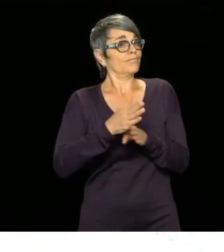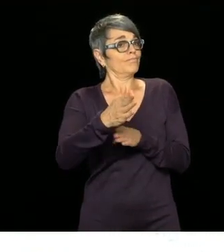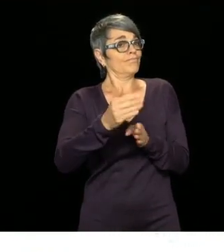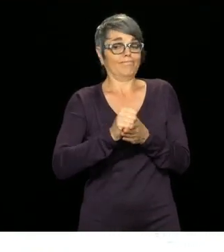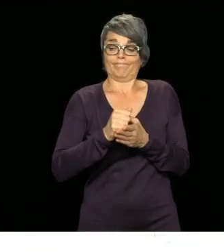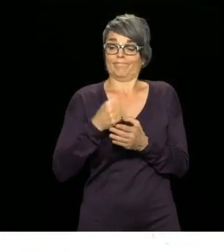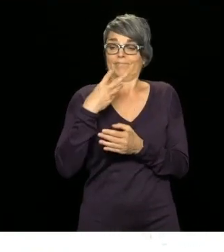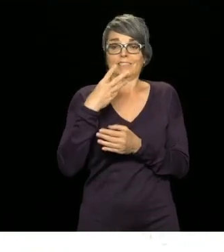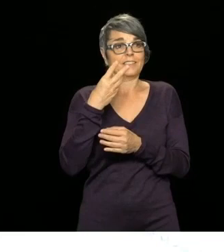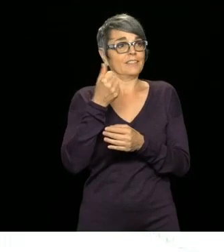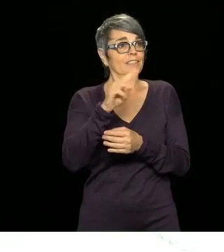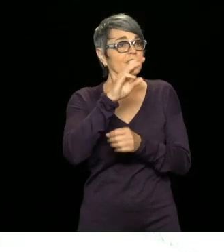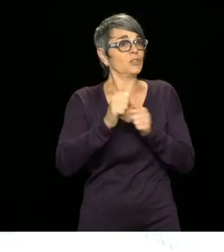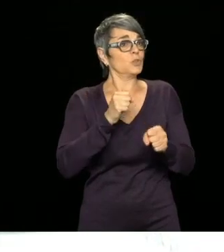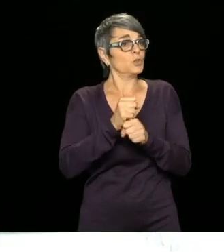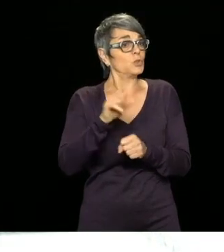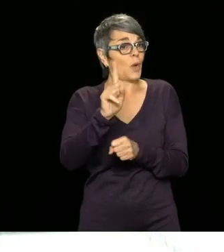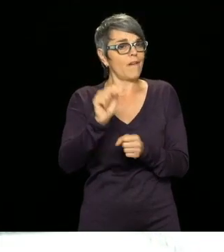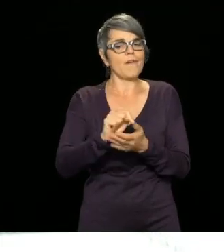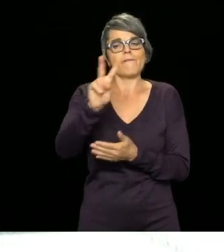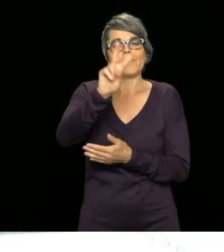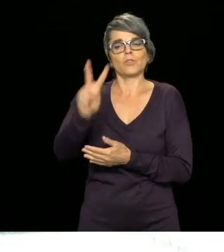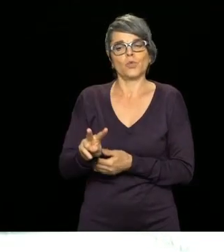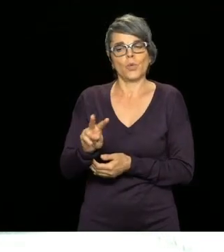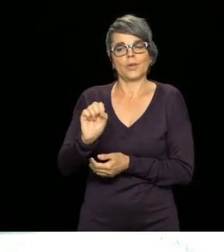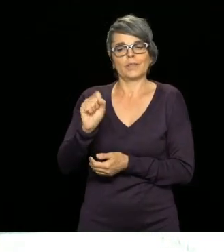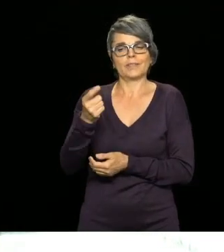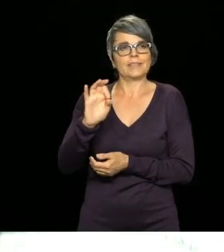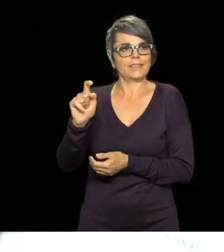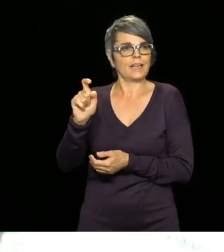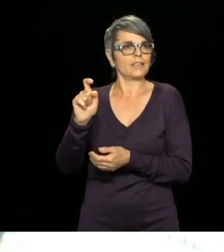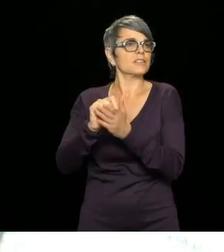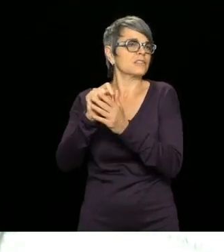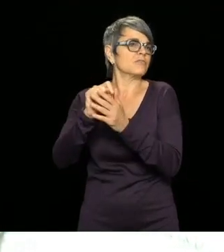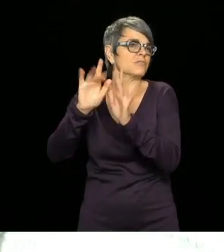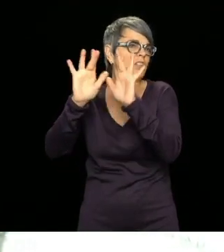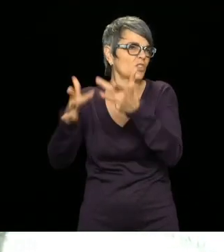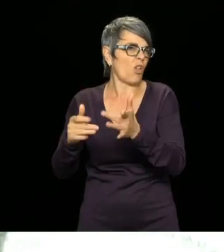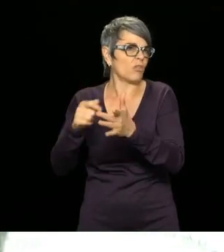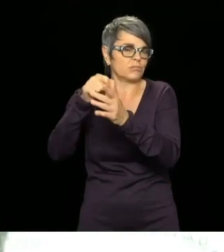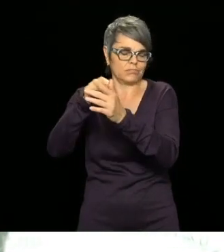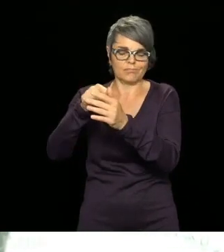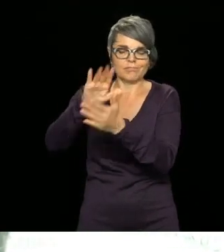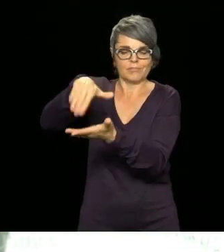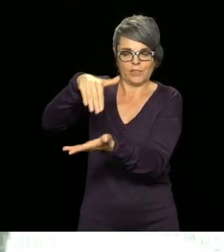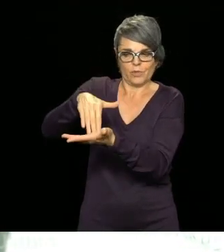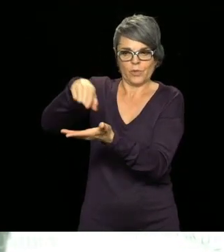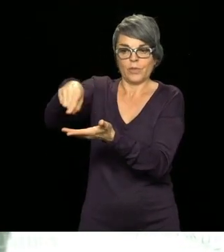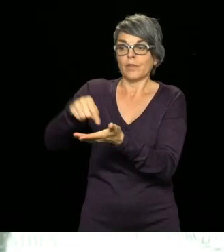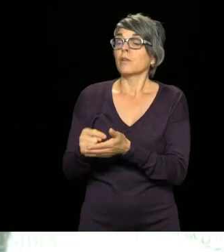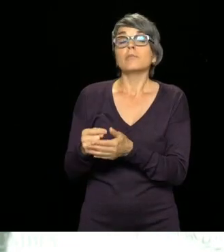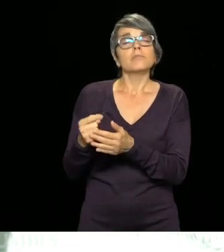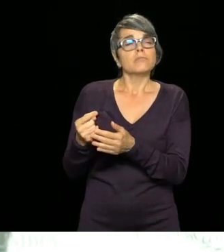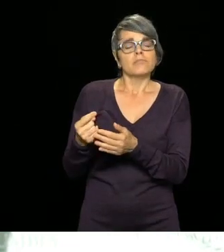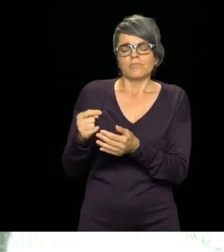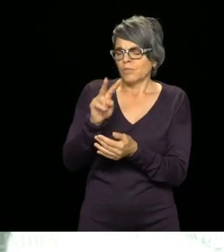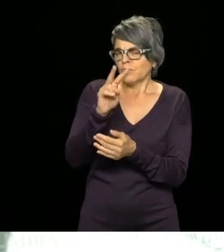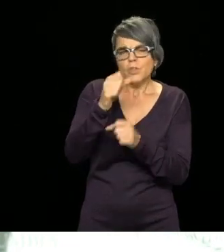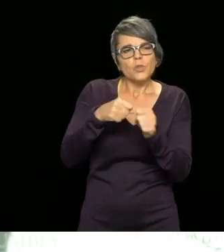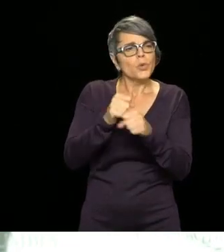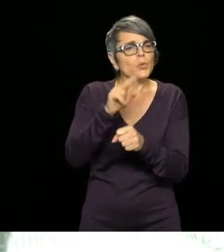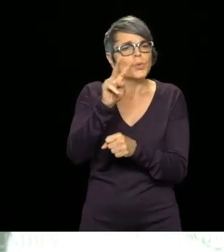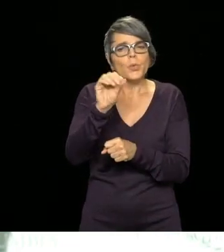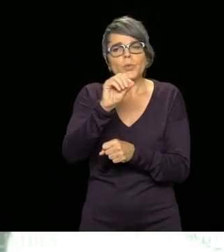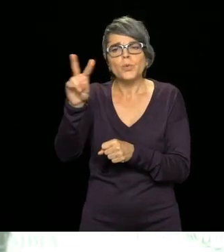Sexual Assault Centre. And when the reductions of funding happened in 2002, they lost